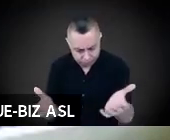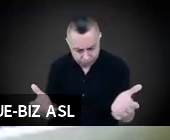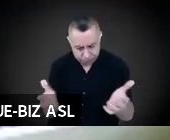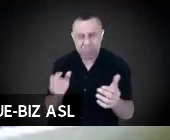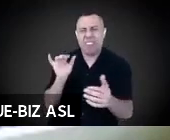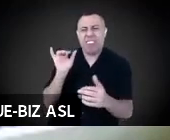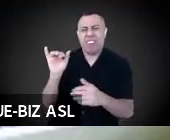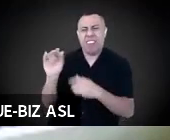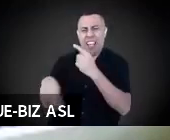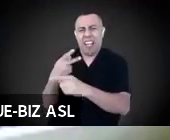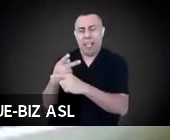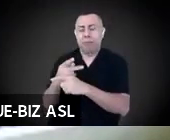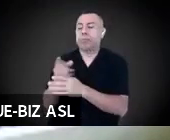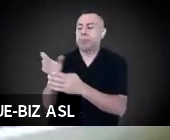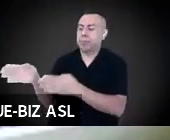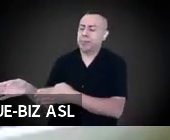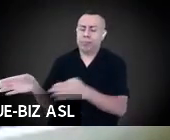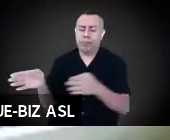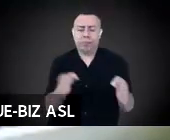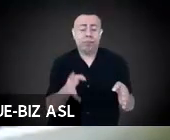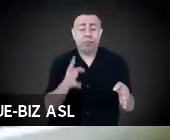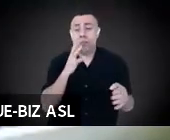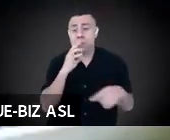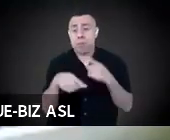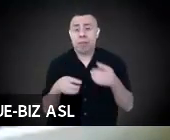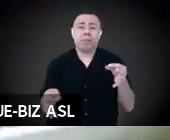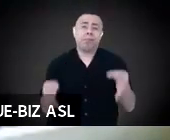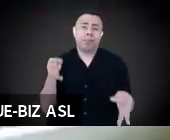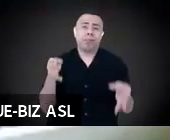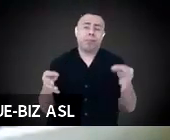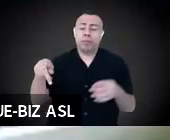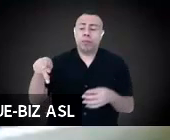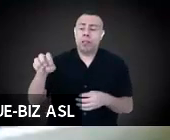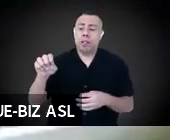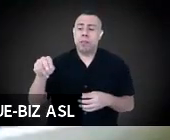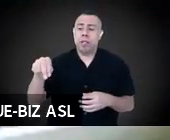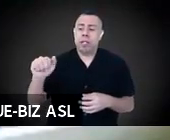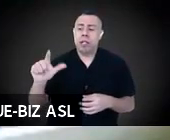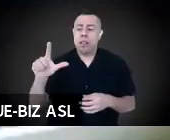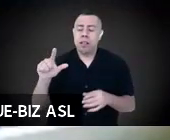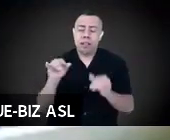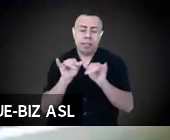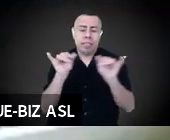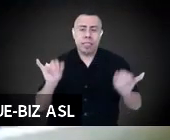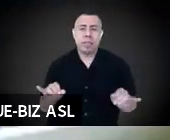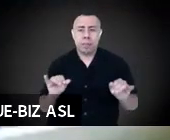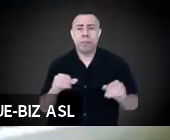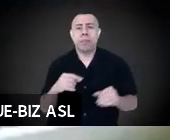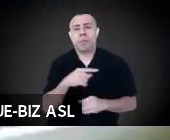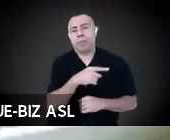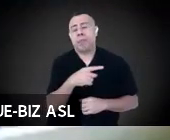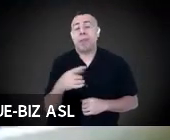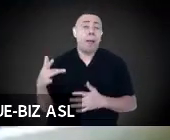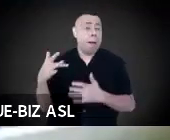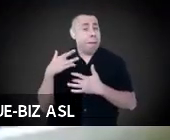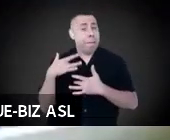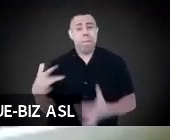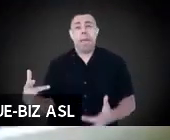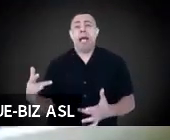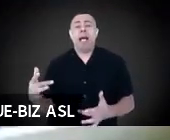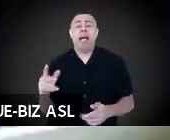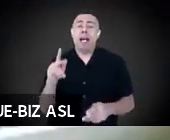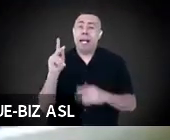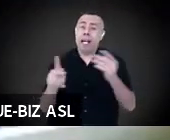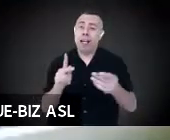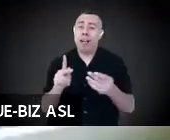the idea that people try to present is it's all about rehabilitation, but